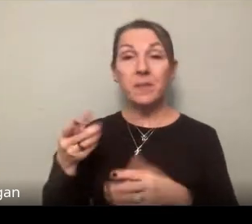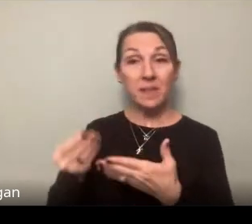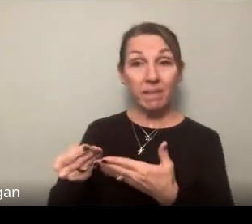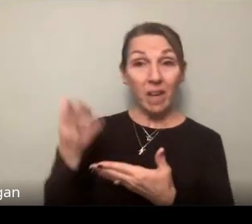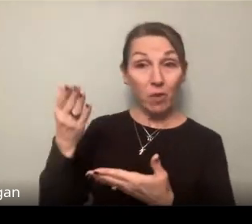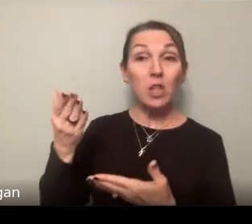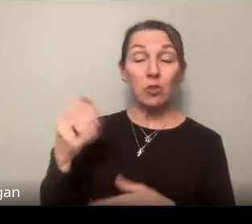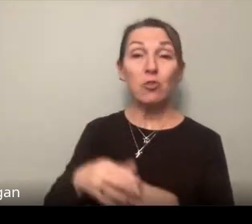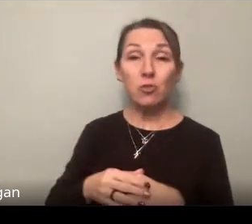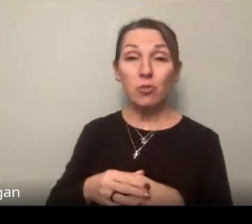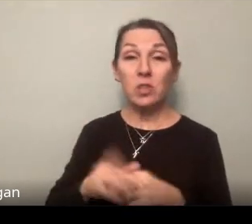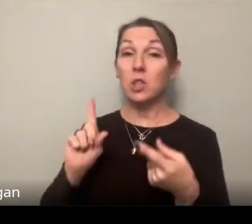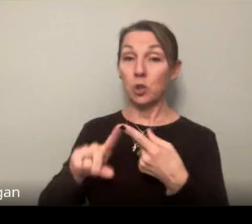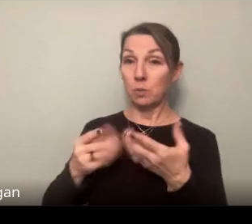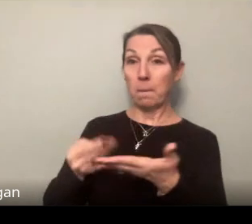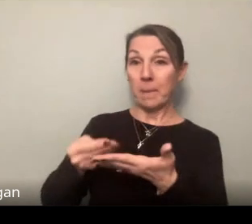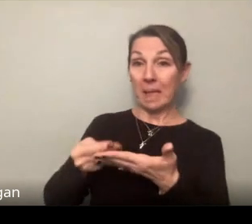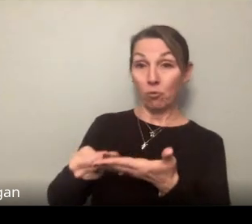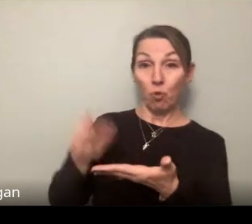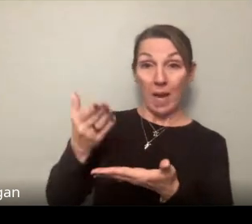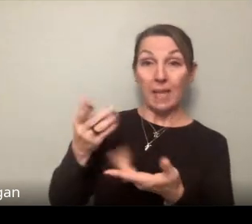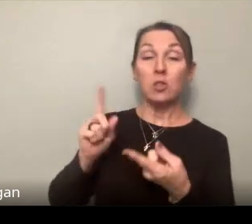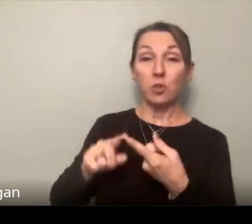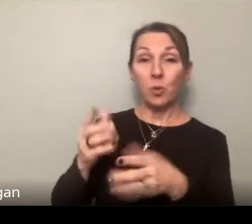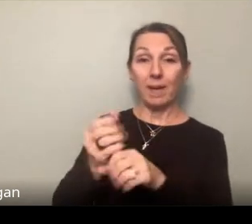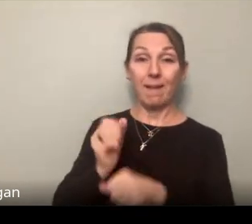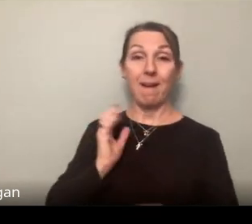fundraiser to raise money to get our,